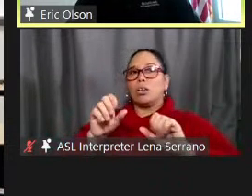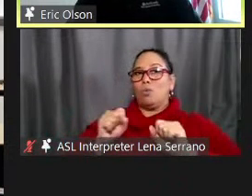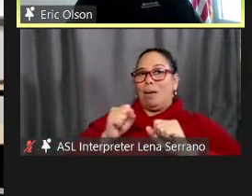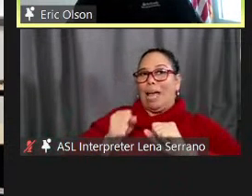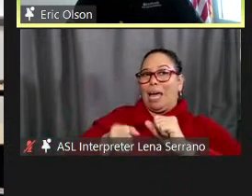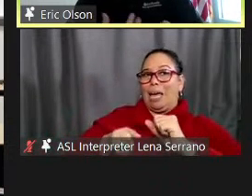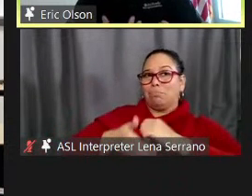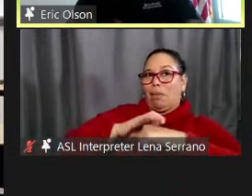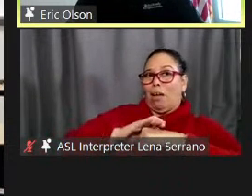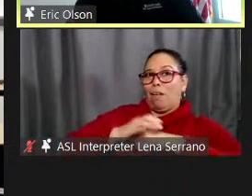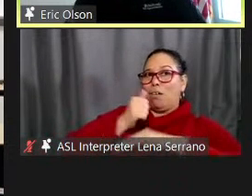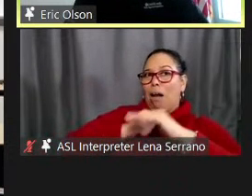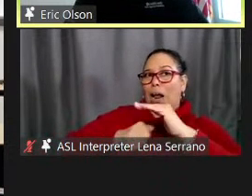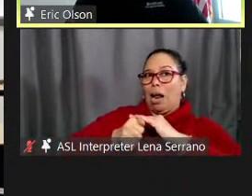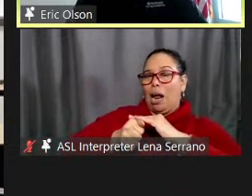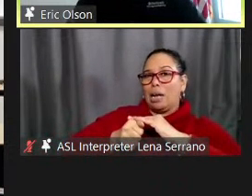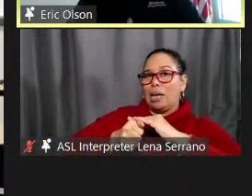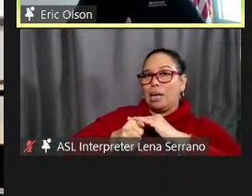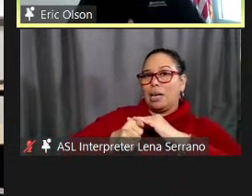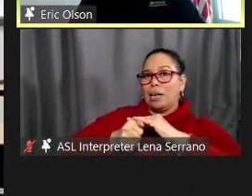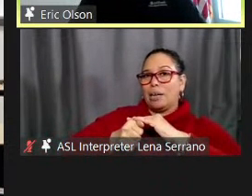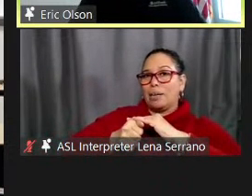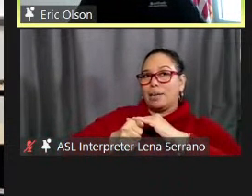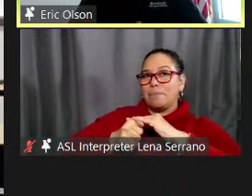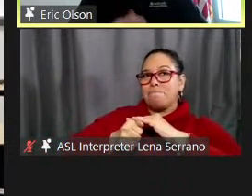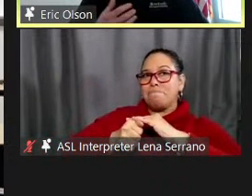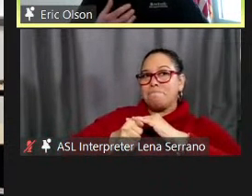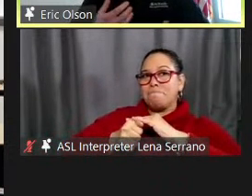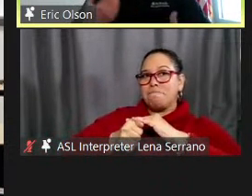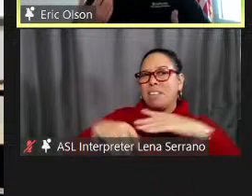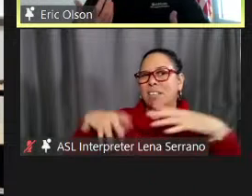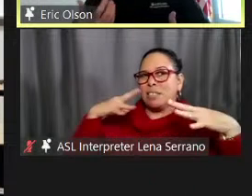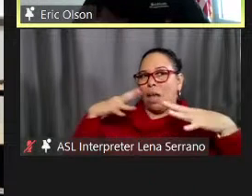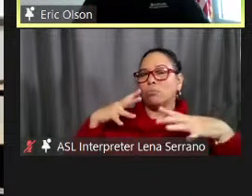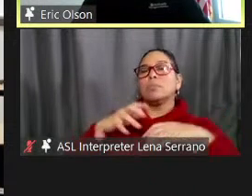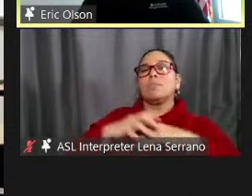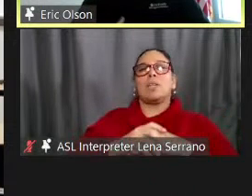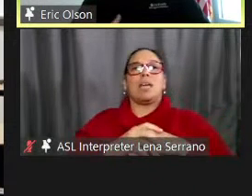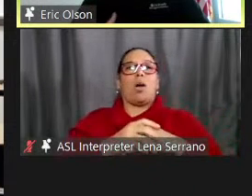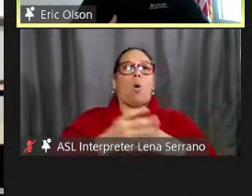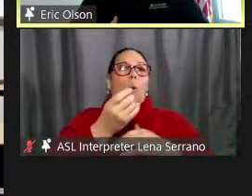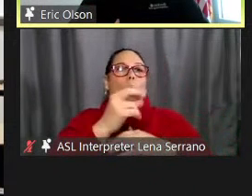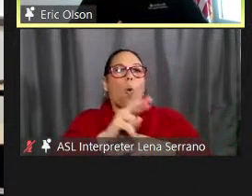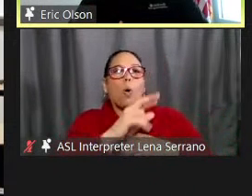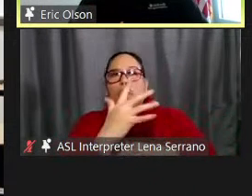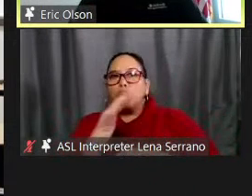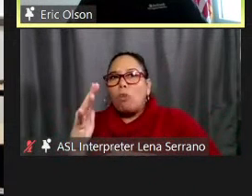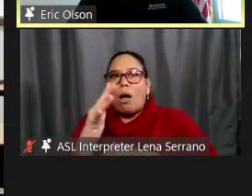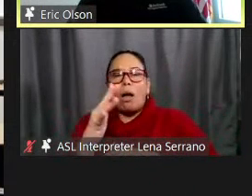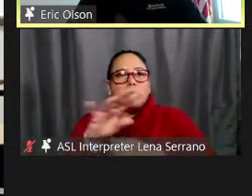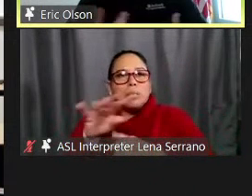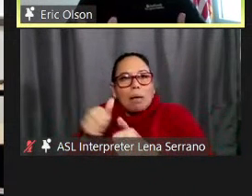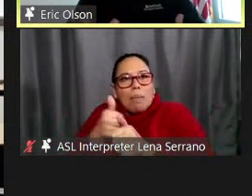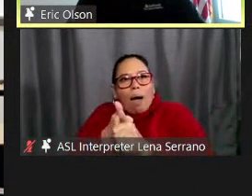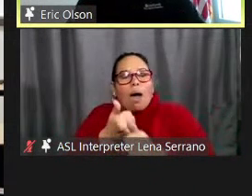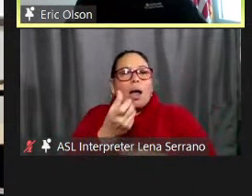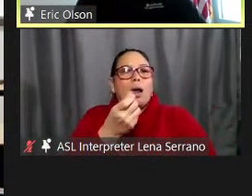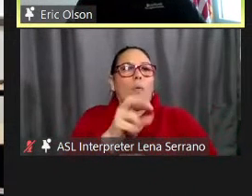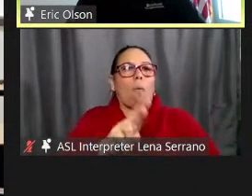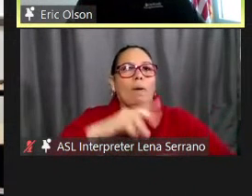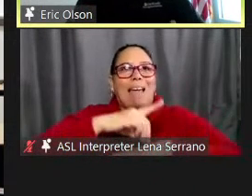prevent a bullet from hurting you. If all I can do is get down behind some shrubs, get down behind a